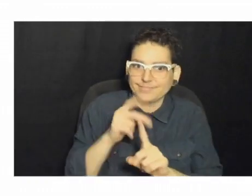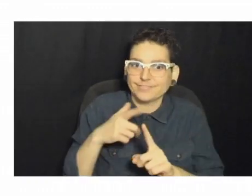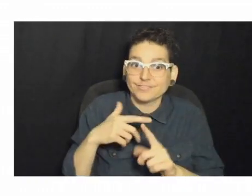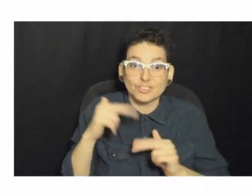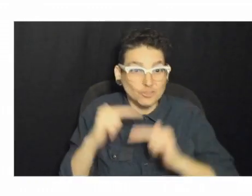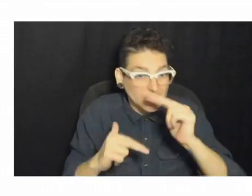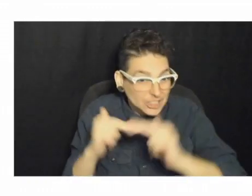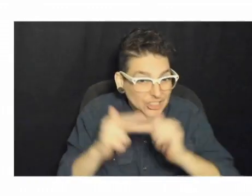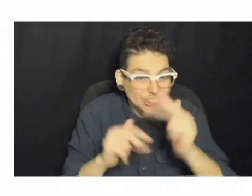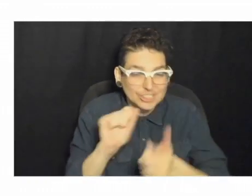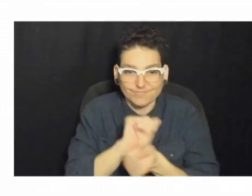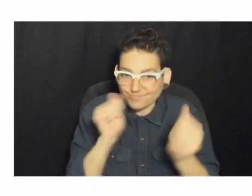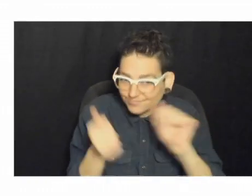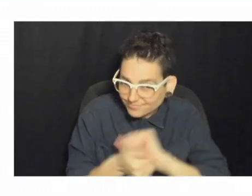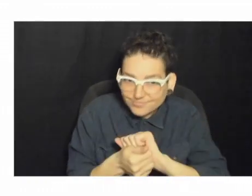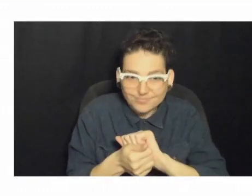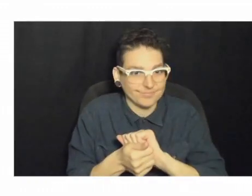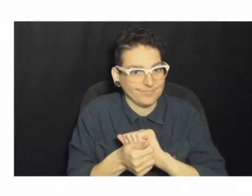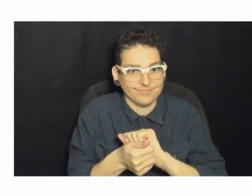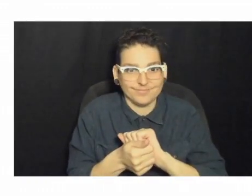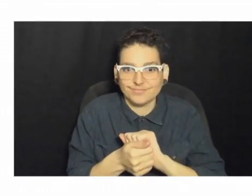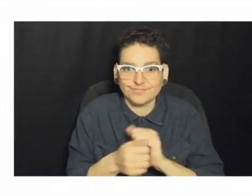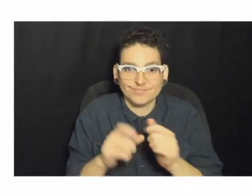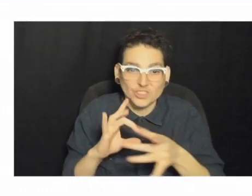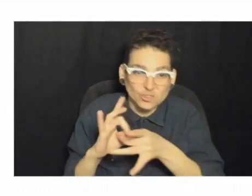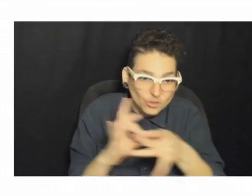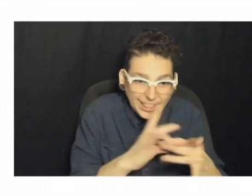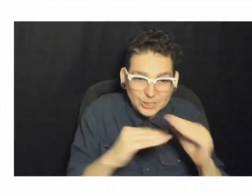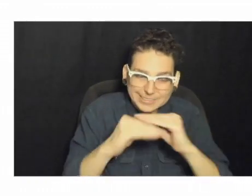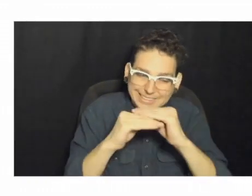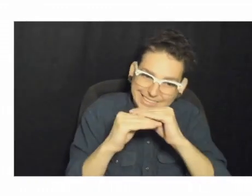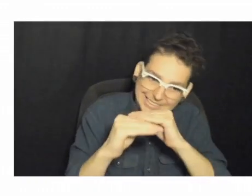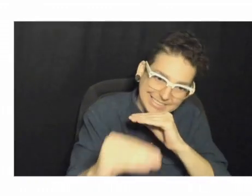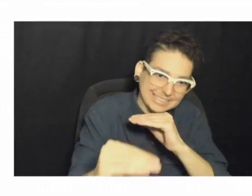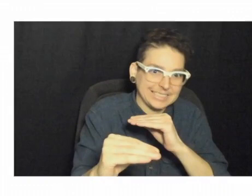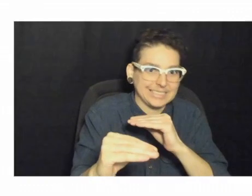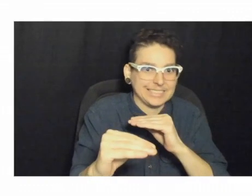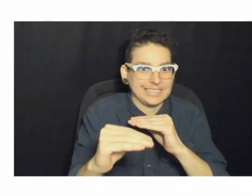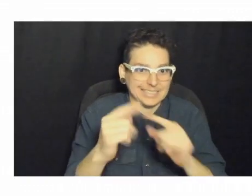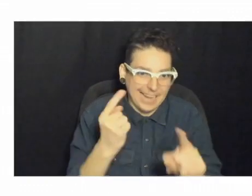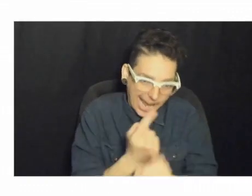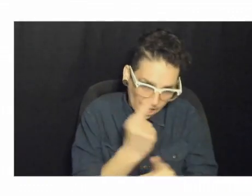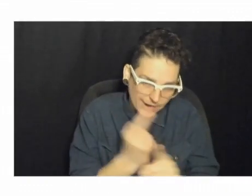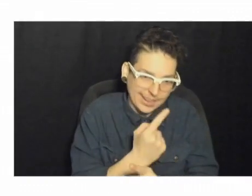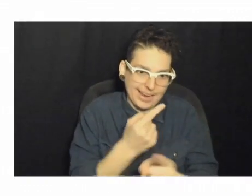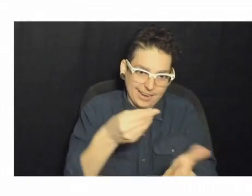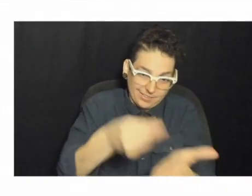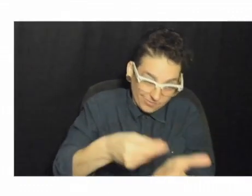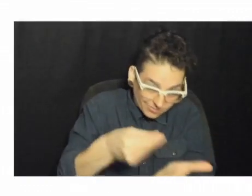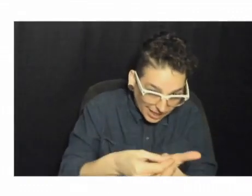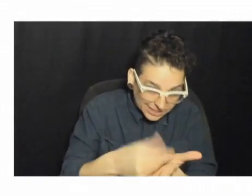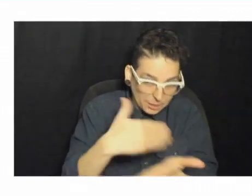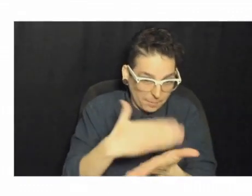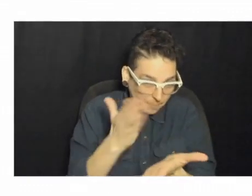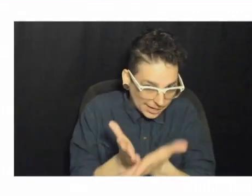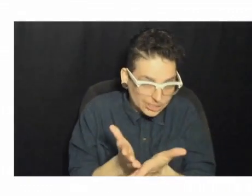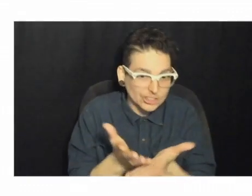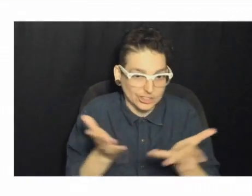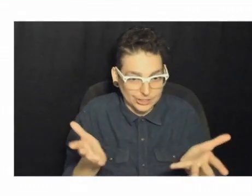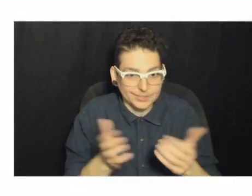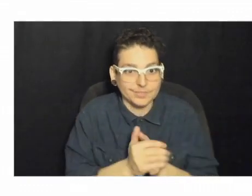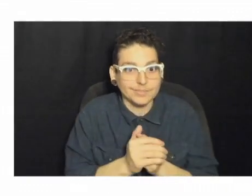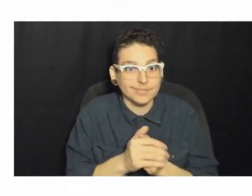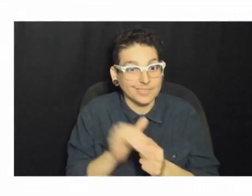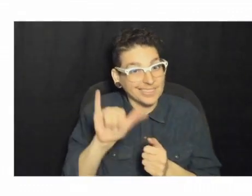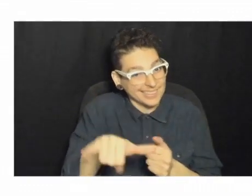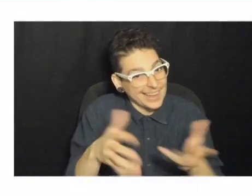sustained, adequate budgets of a longitudinal kind. There's that's another level.